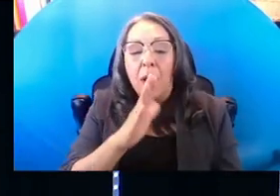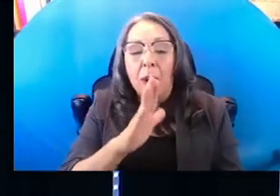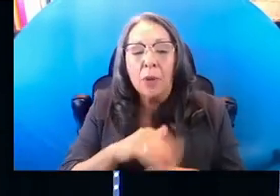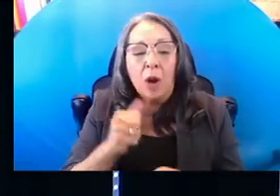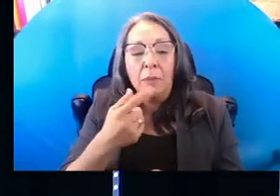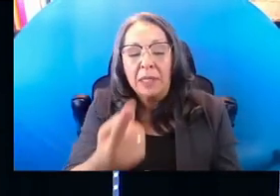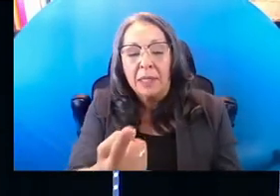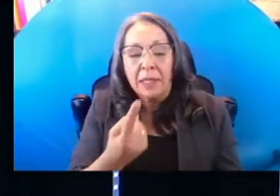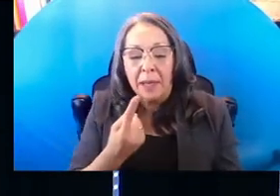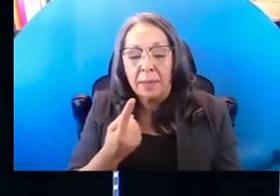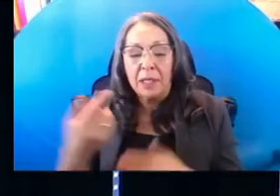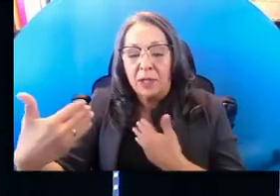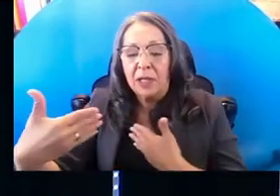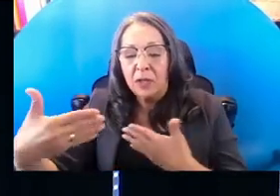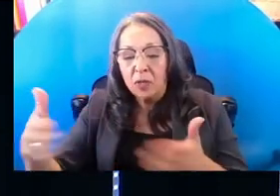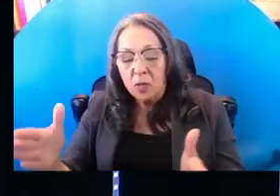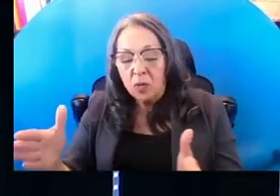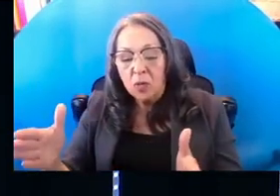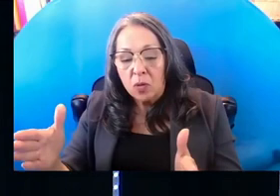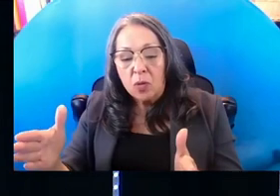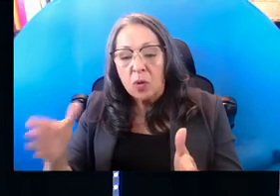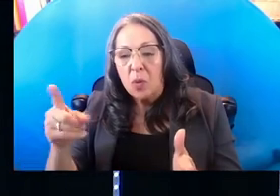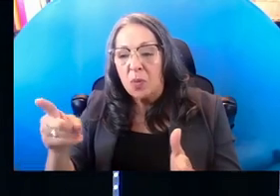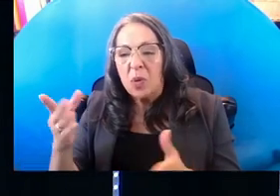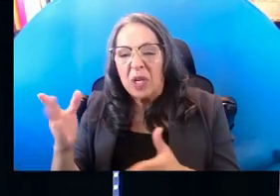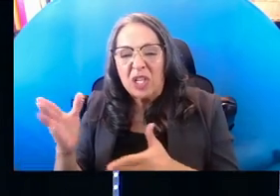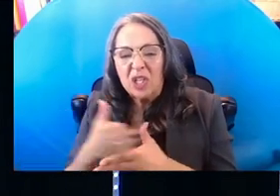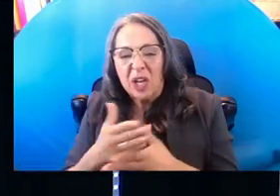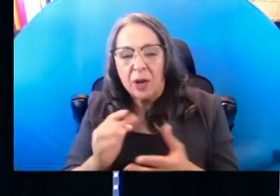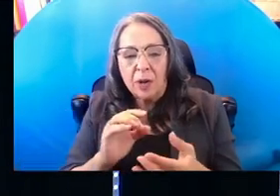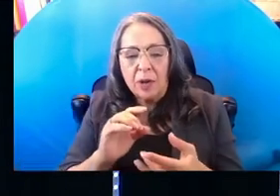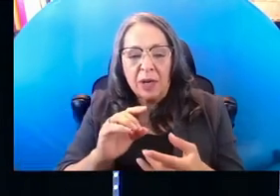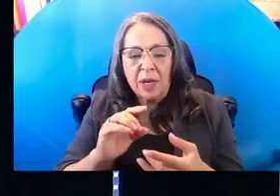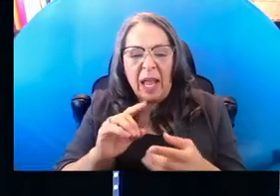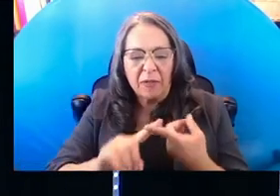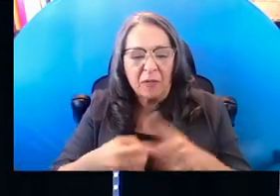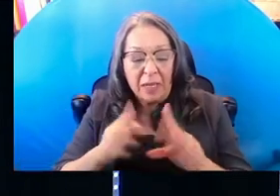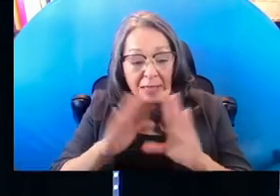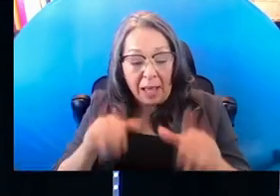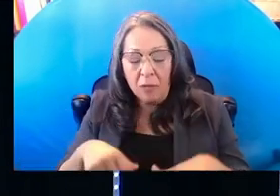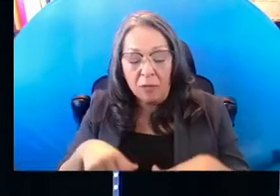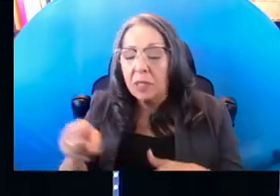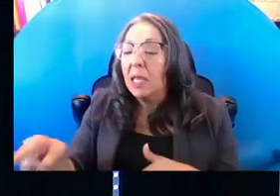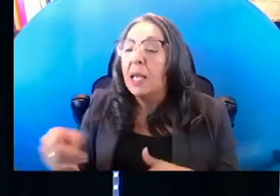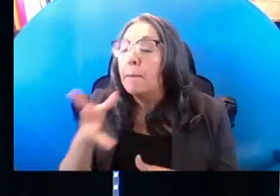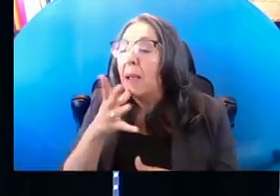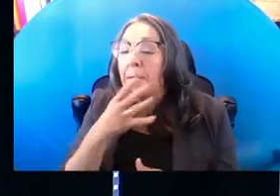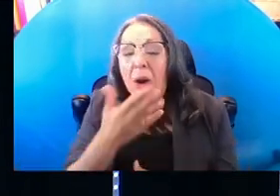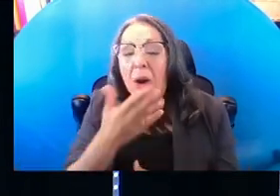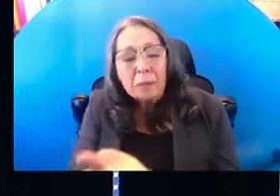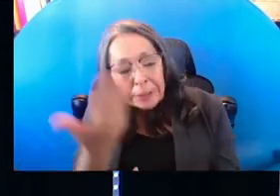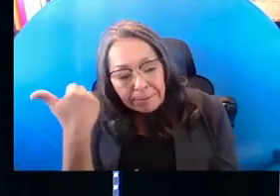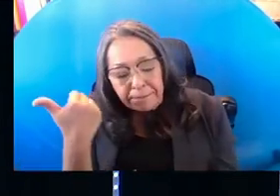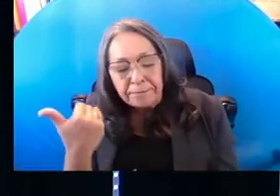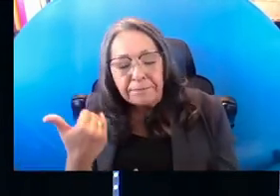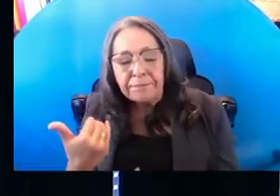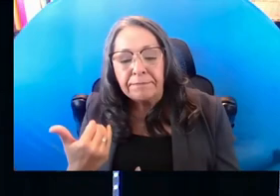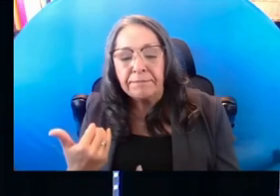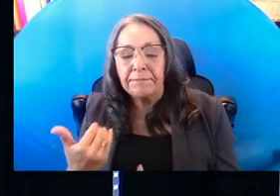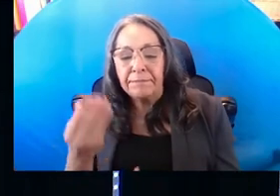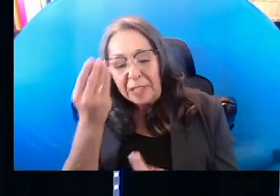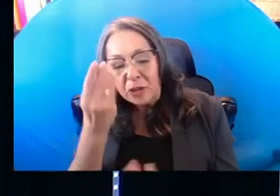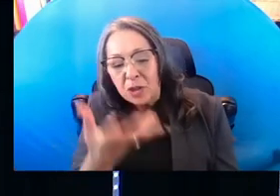room in their house. And she called me in, and she called me in to tell me, "Hey, your